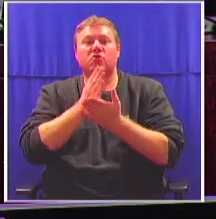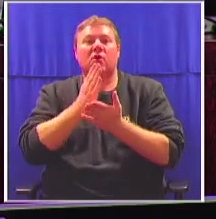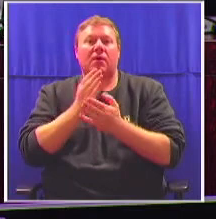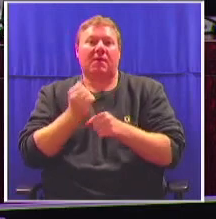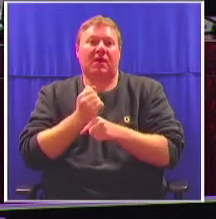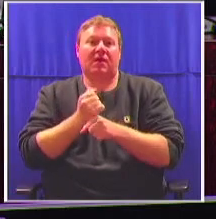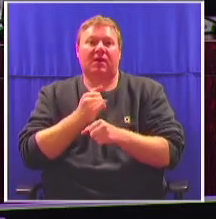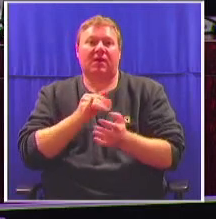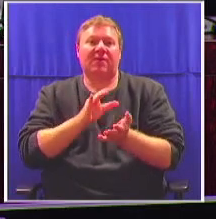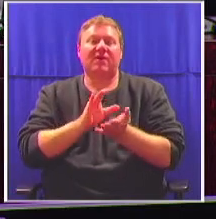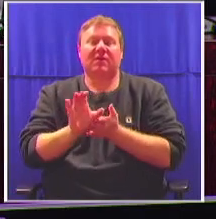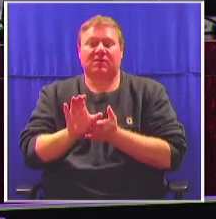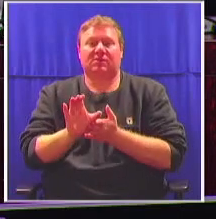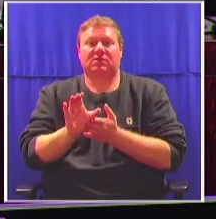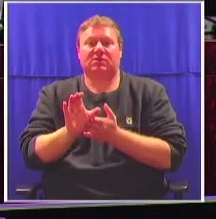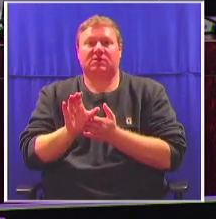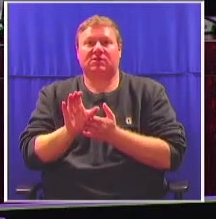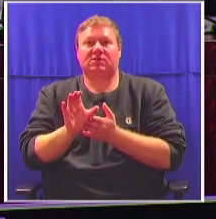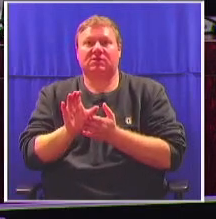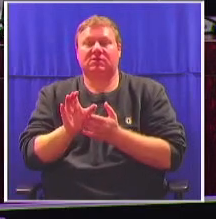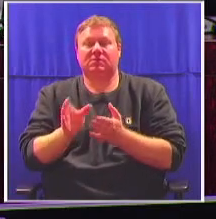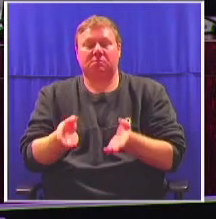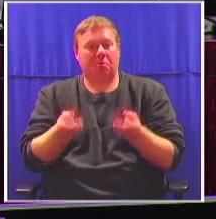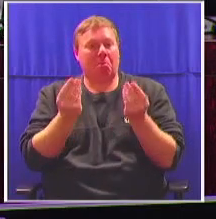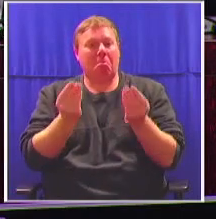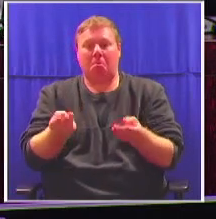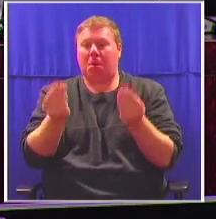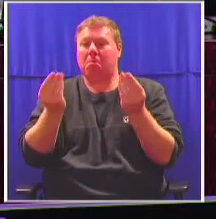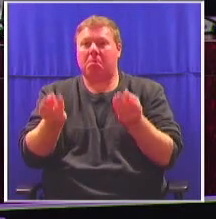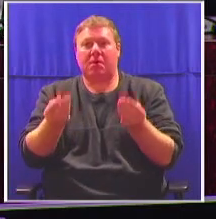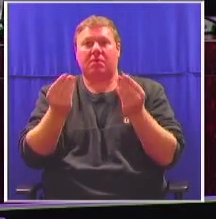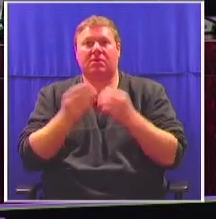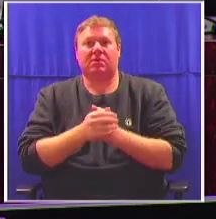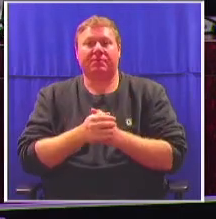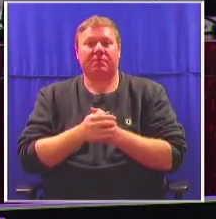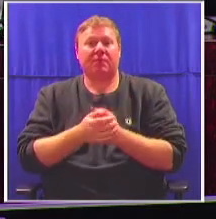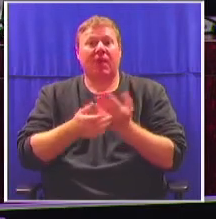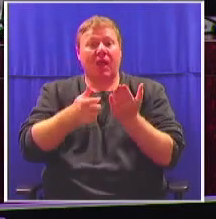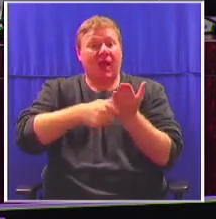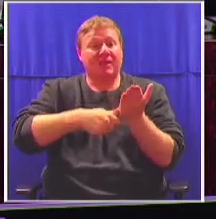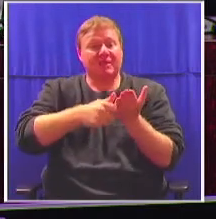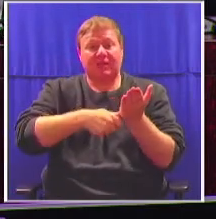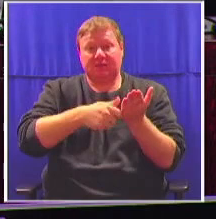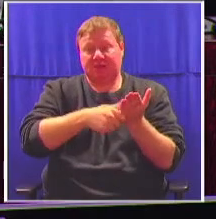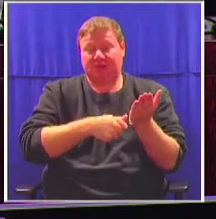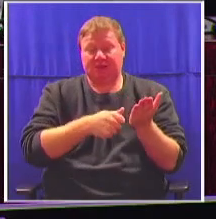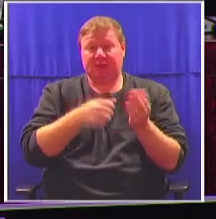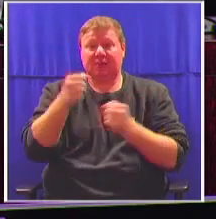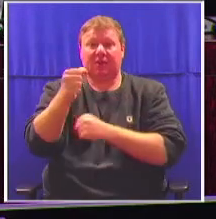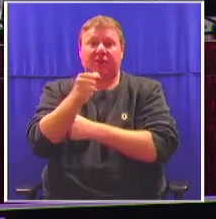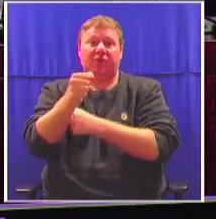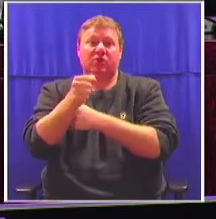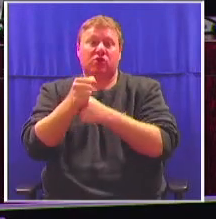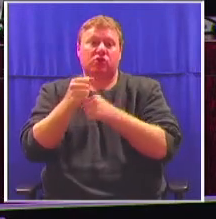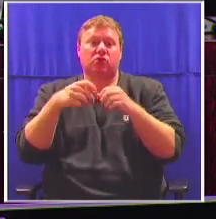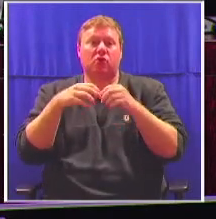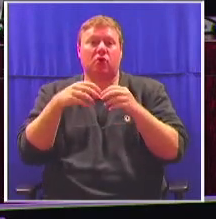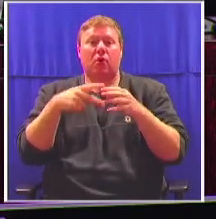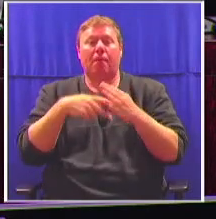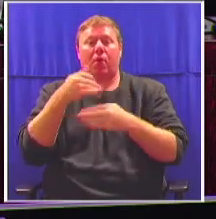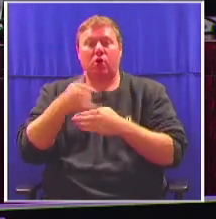indeed realized. Now, by gazetting a number of infrastructure projects, we